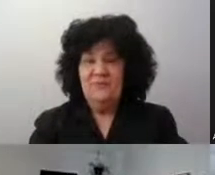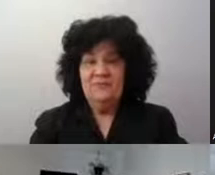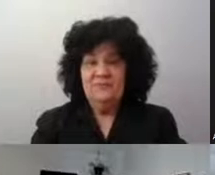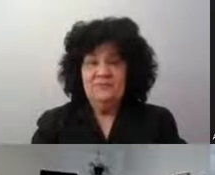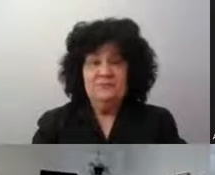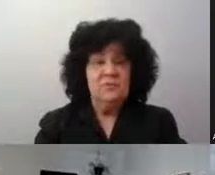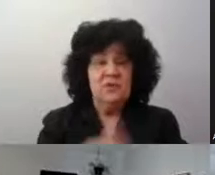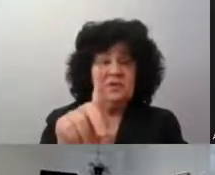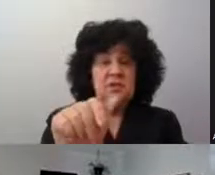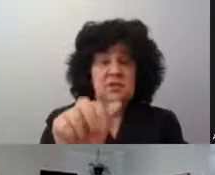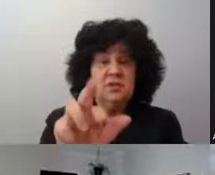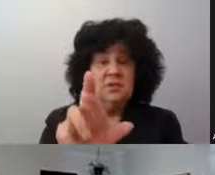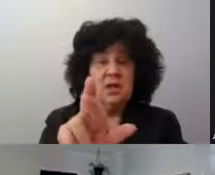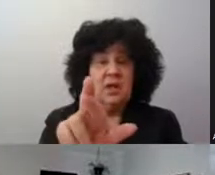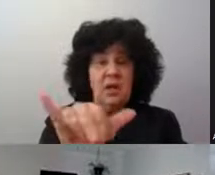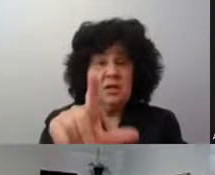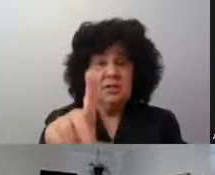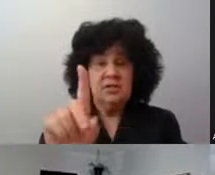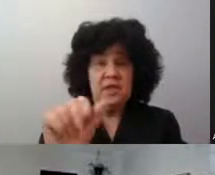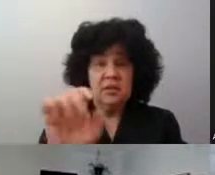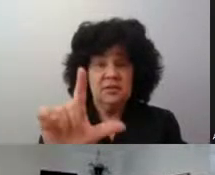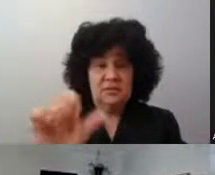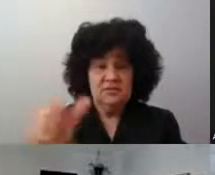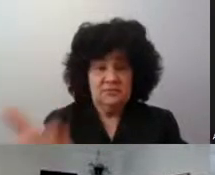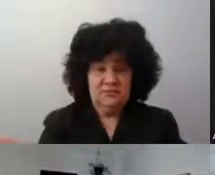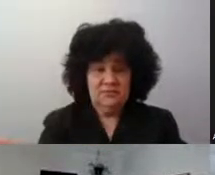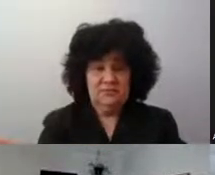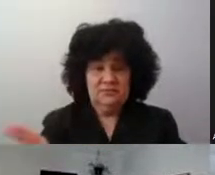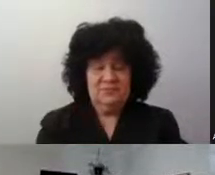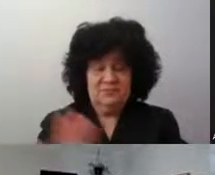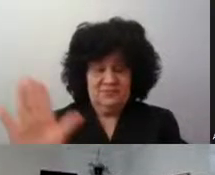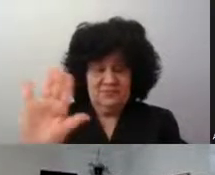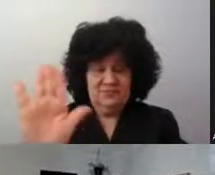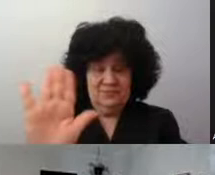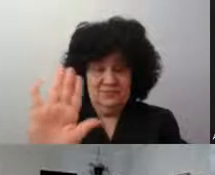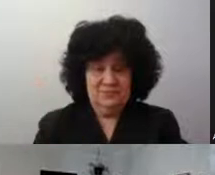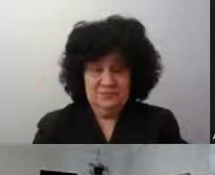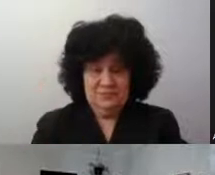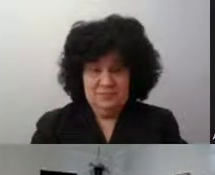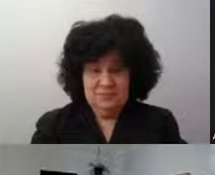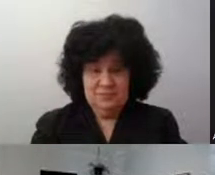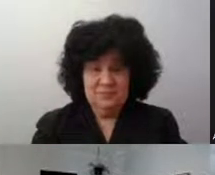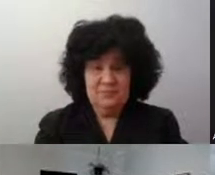Daryl Daniels. Present. Okay. Nicole.